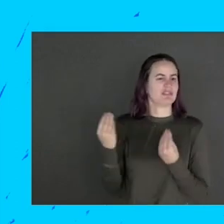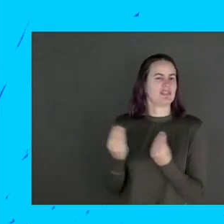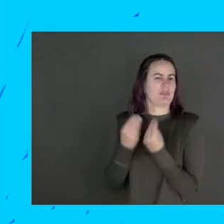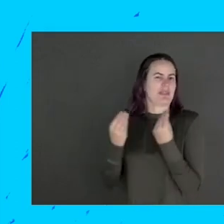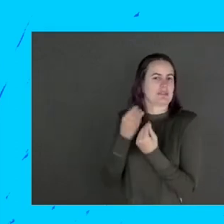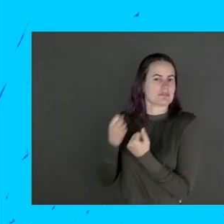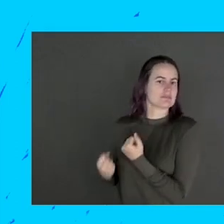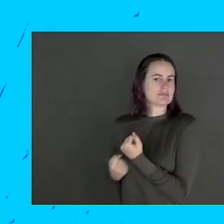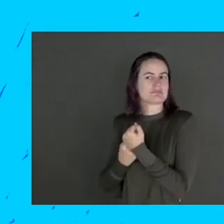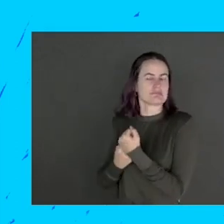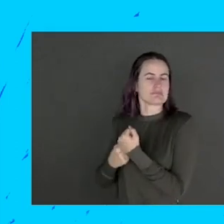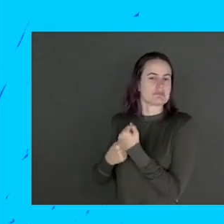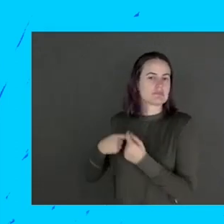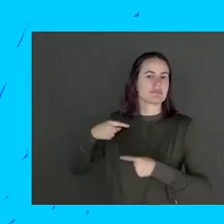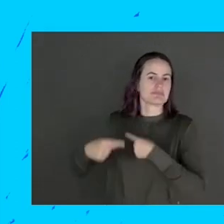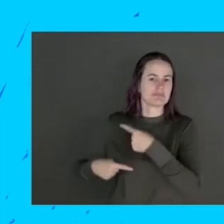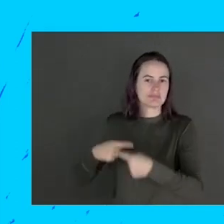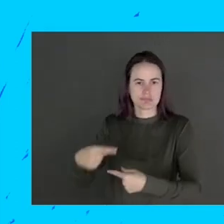thing is that